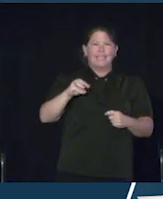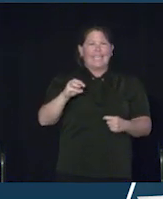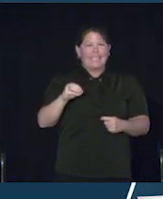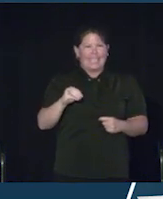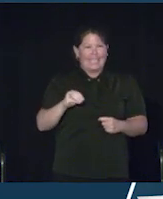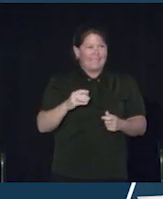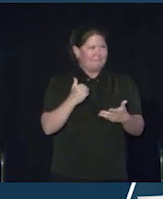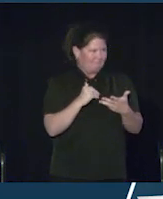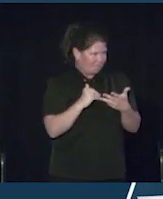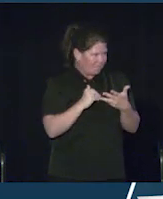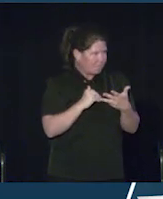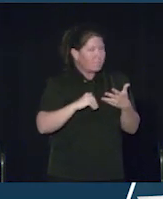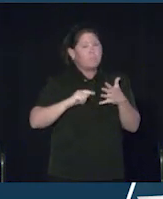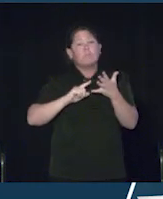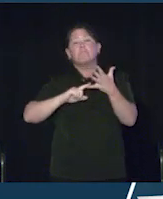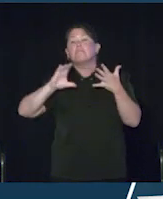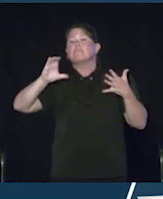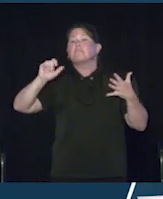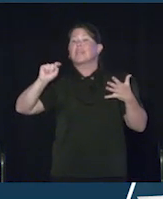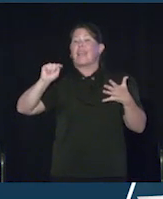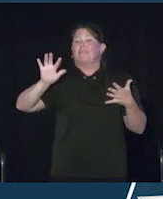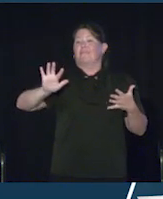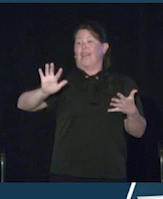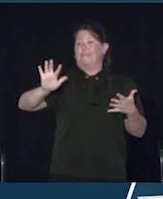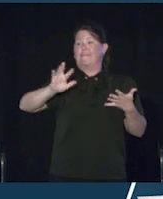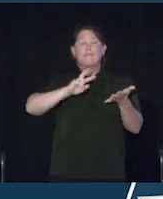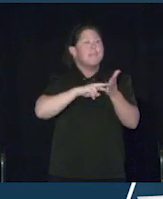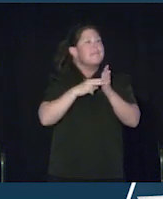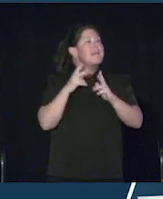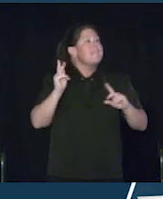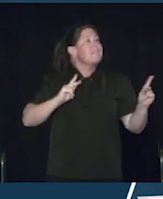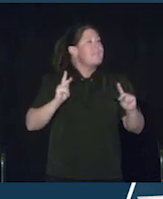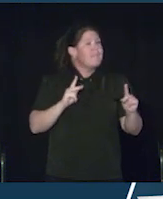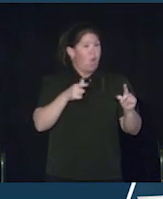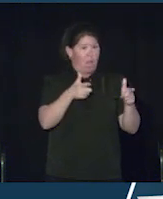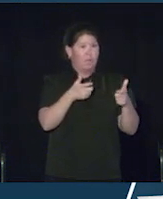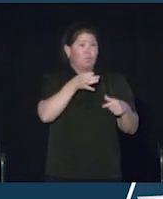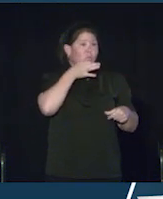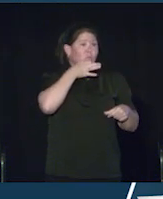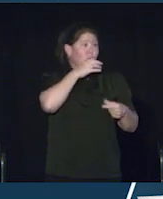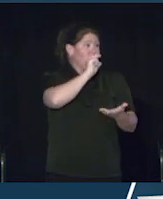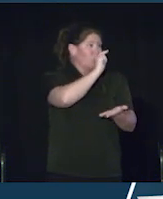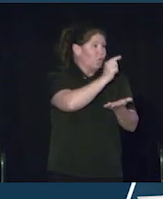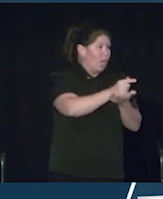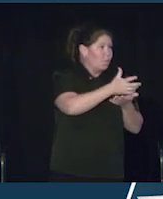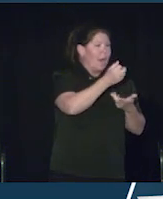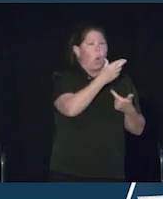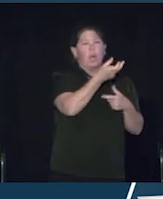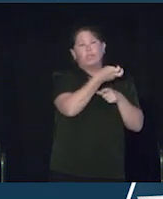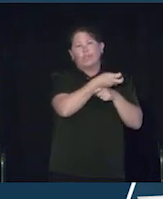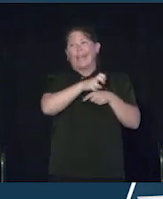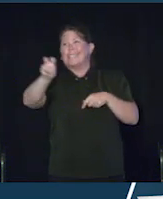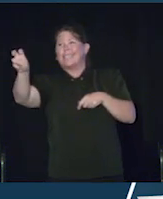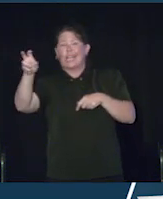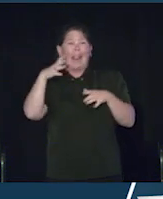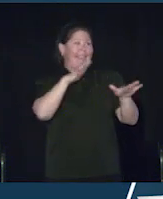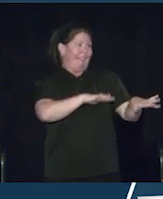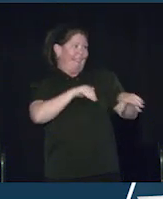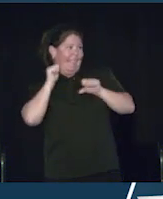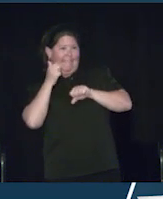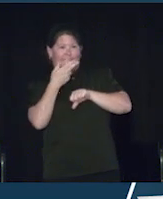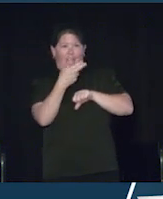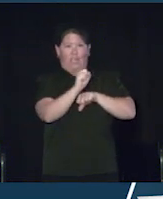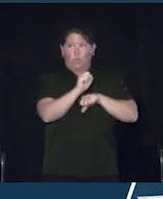Also, category 5 is those individuals who are transitioning out of school into the community. So those who